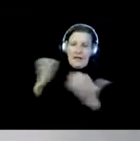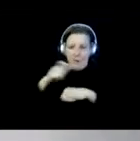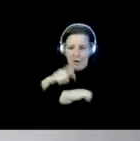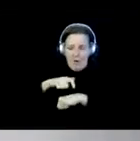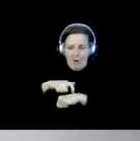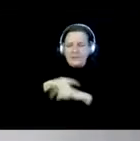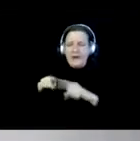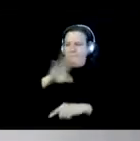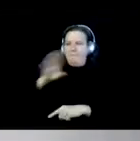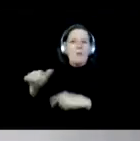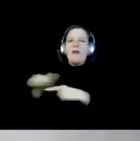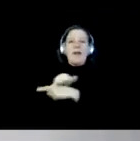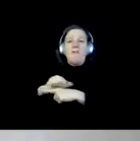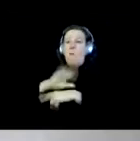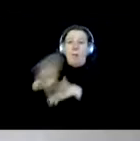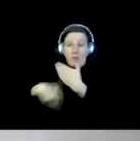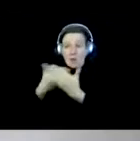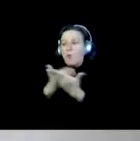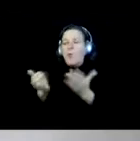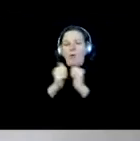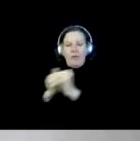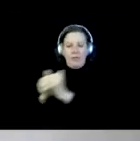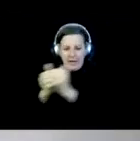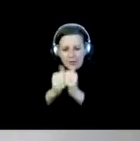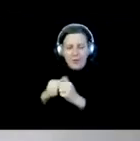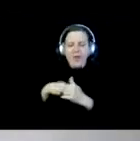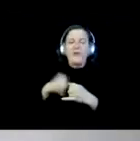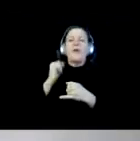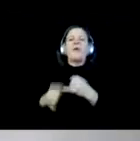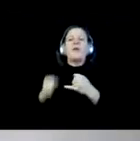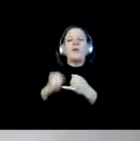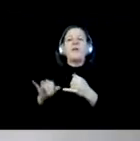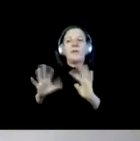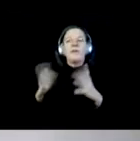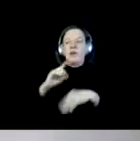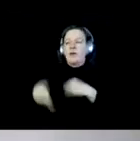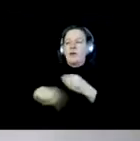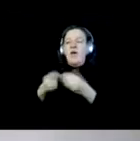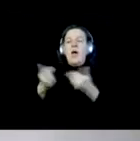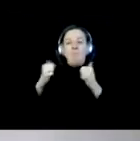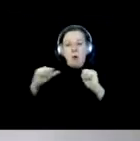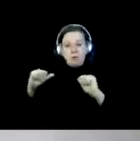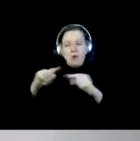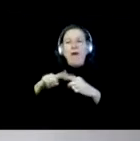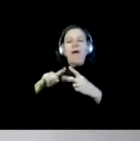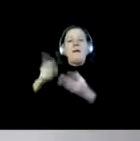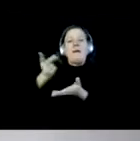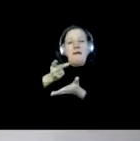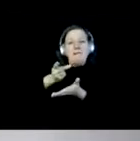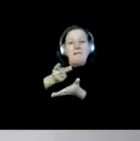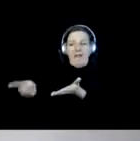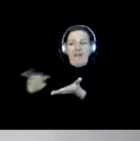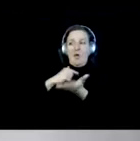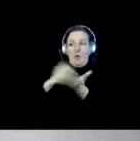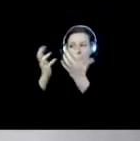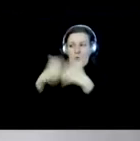the whole thing together. So in the end, it was also kind of about like trying and failing to organize materials, which I thought was